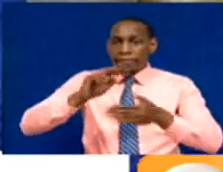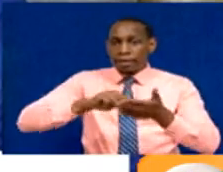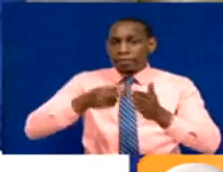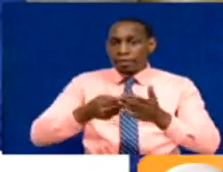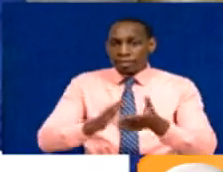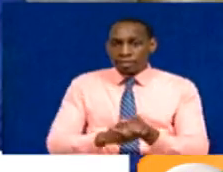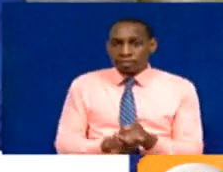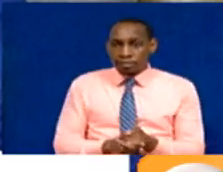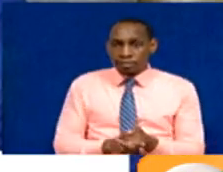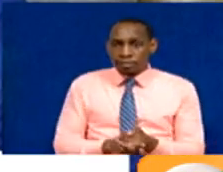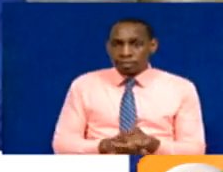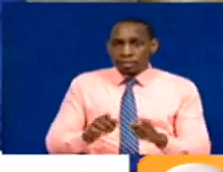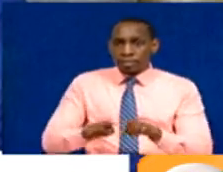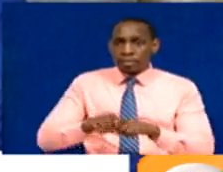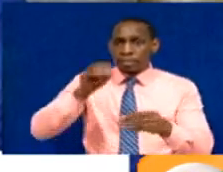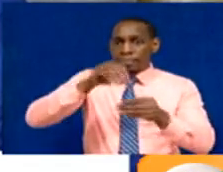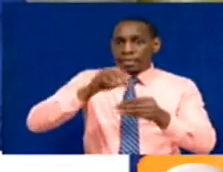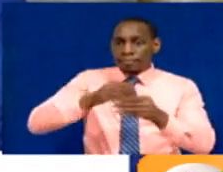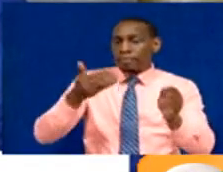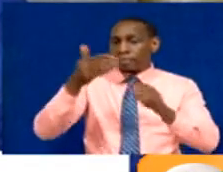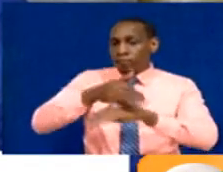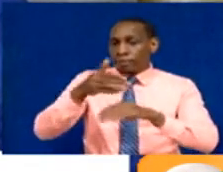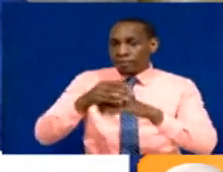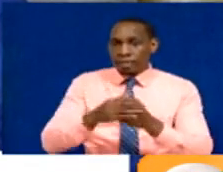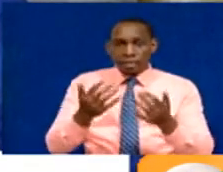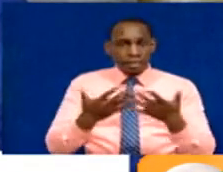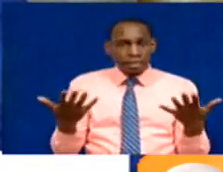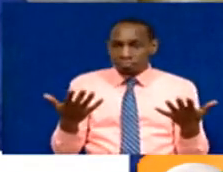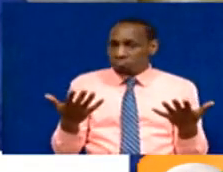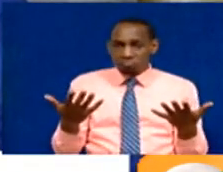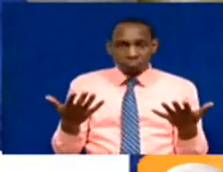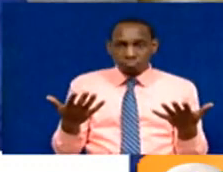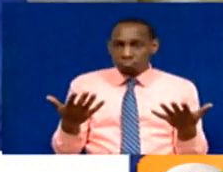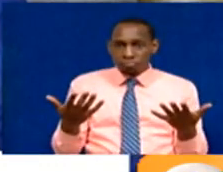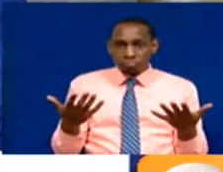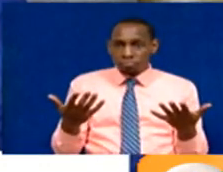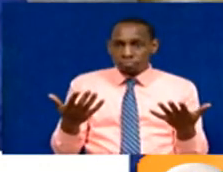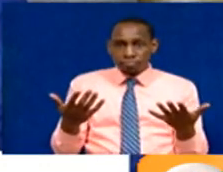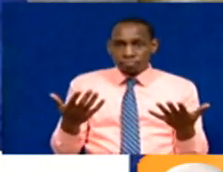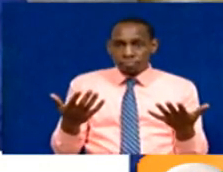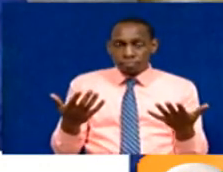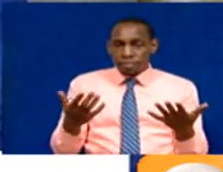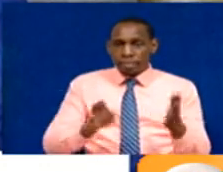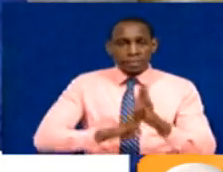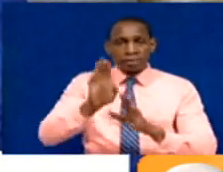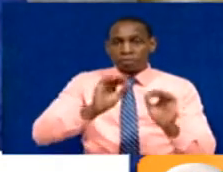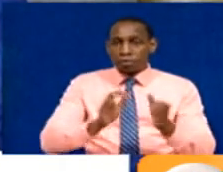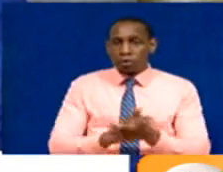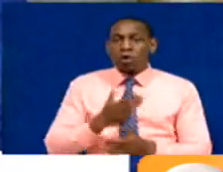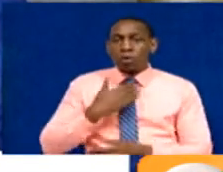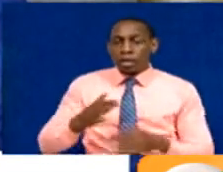the excessive investments in things that never quite materializing. So we would like our